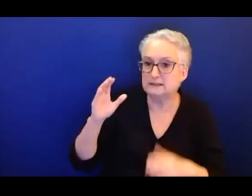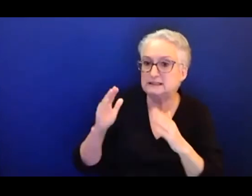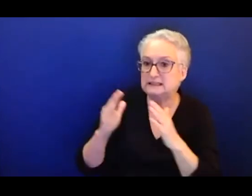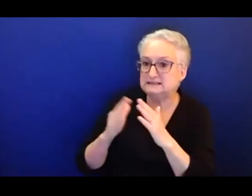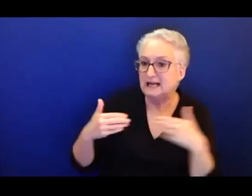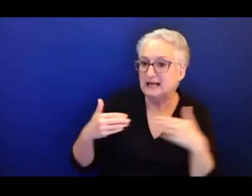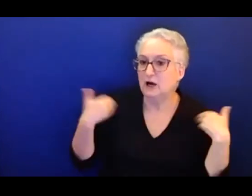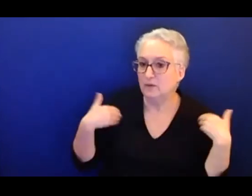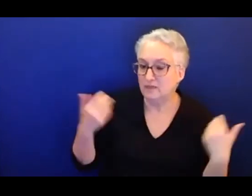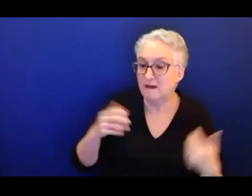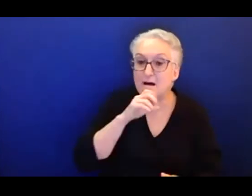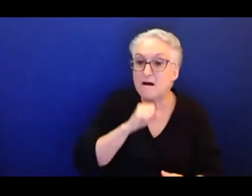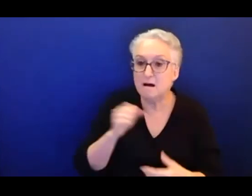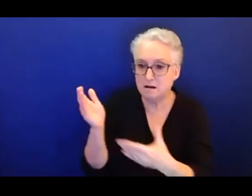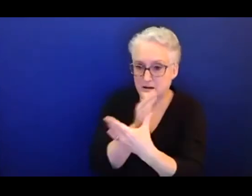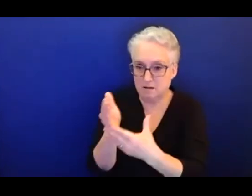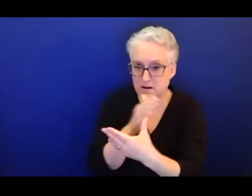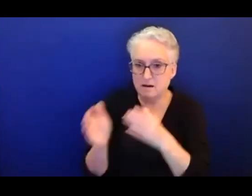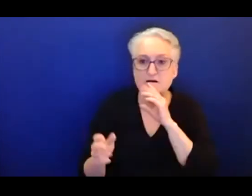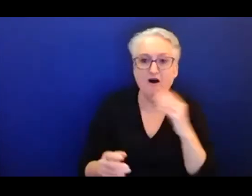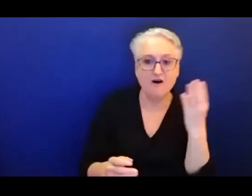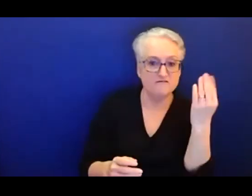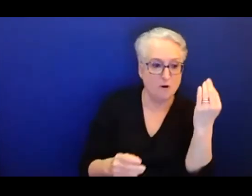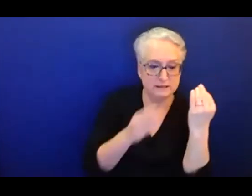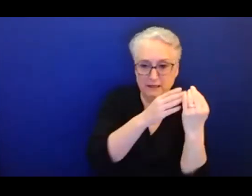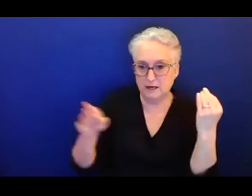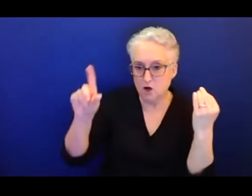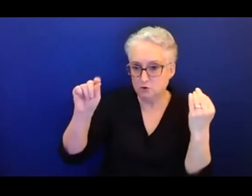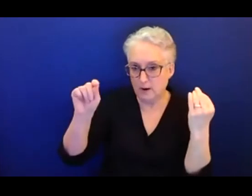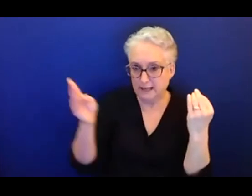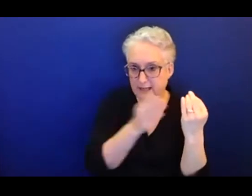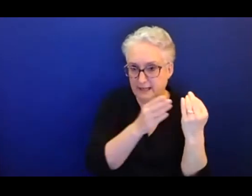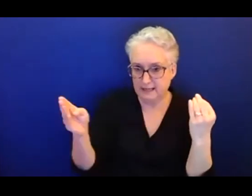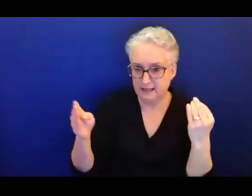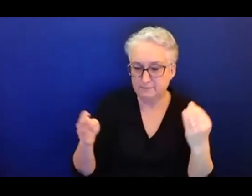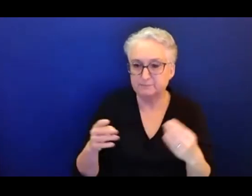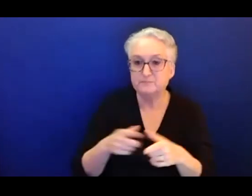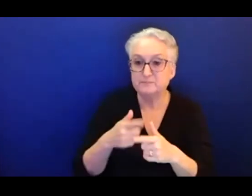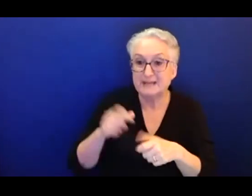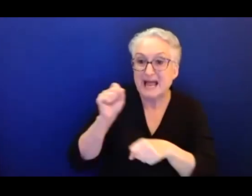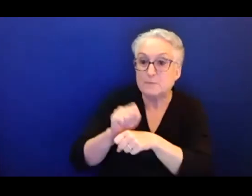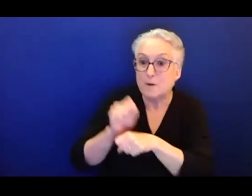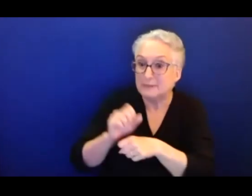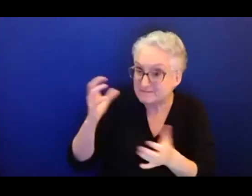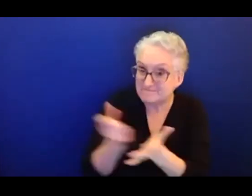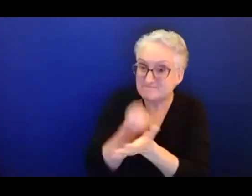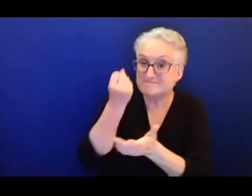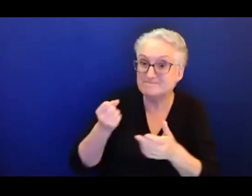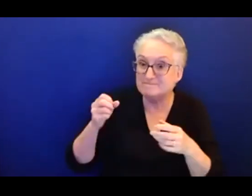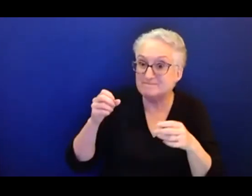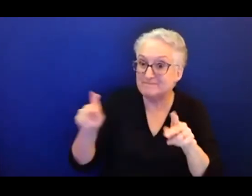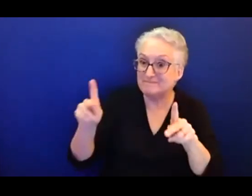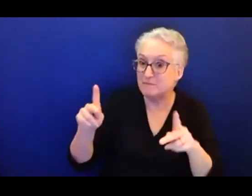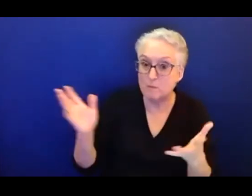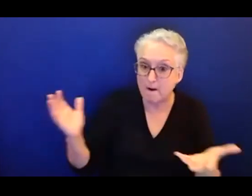summer employment opportunities, both within the city as well as with partners around the city, to provide those youth with job